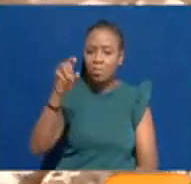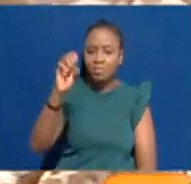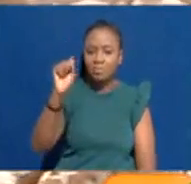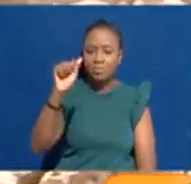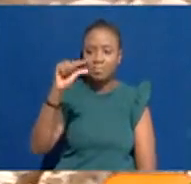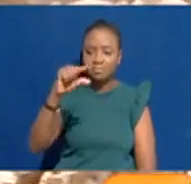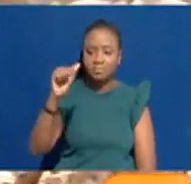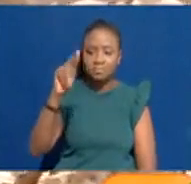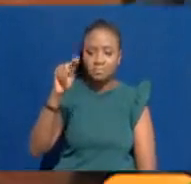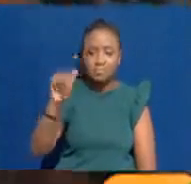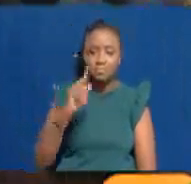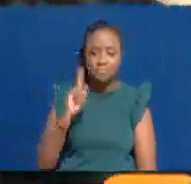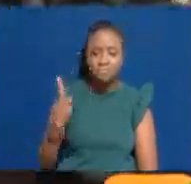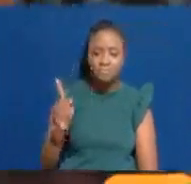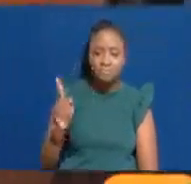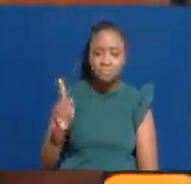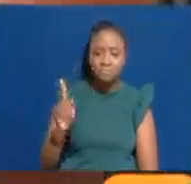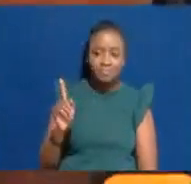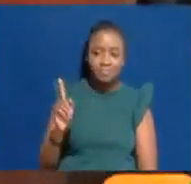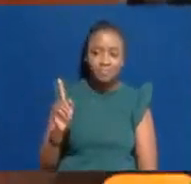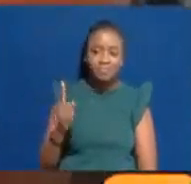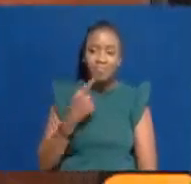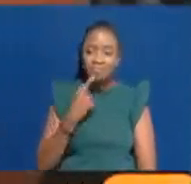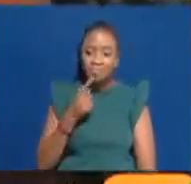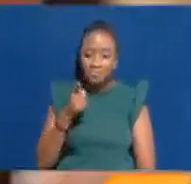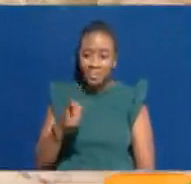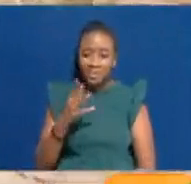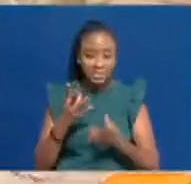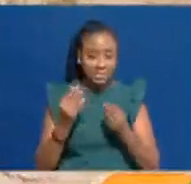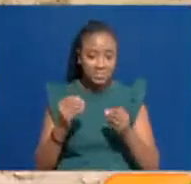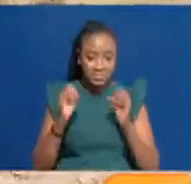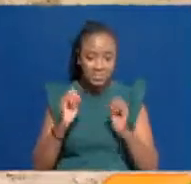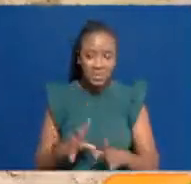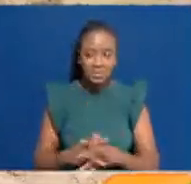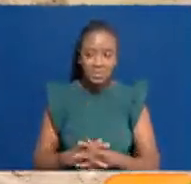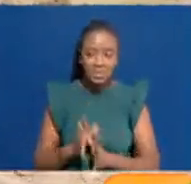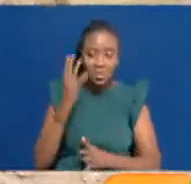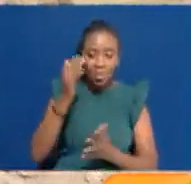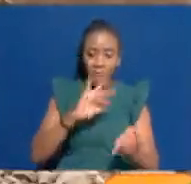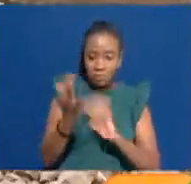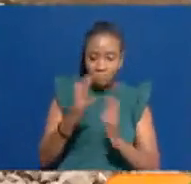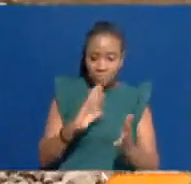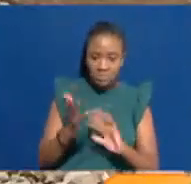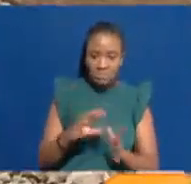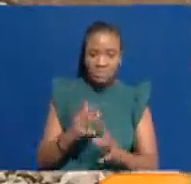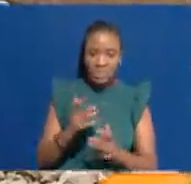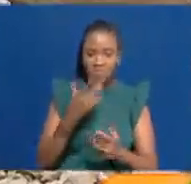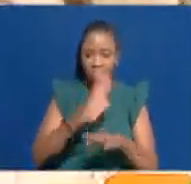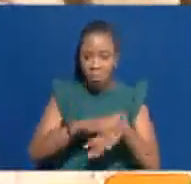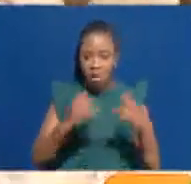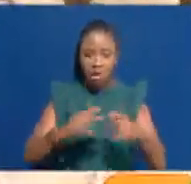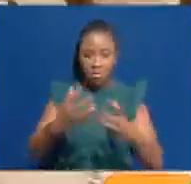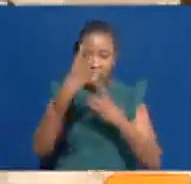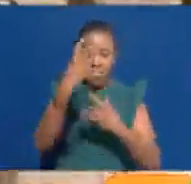much is a lorry? 4,000. She, however, says it has not been easy, as she at times experiences cyberbullying, but